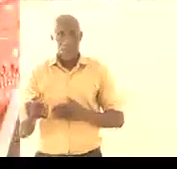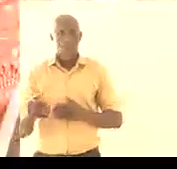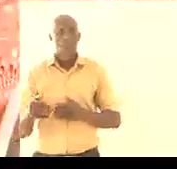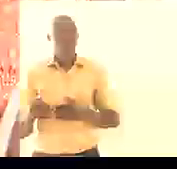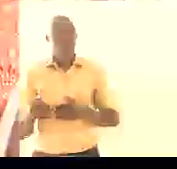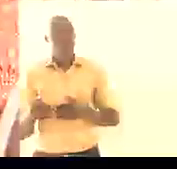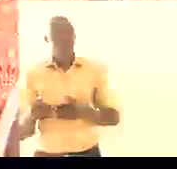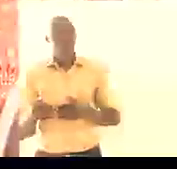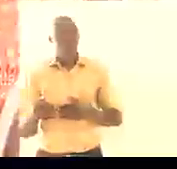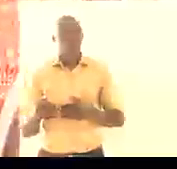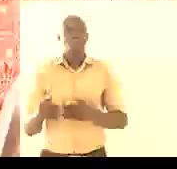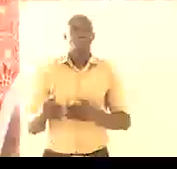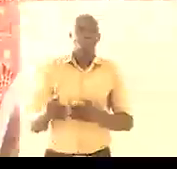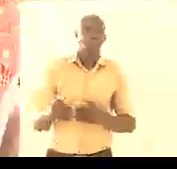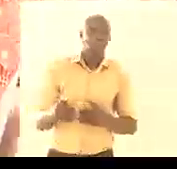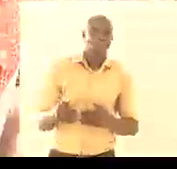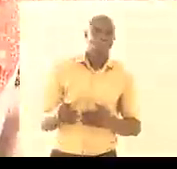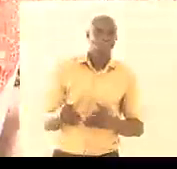notwithstanding.